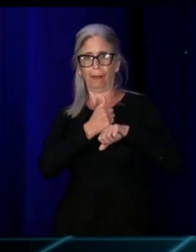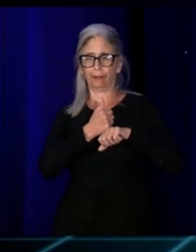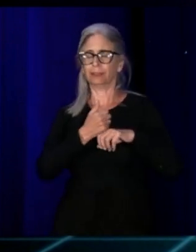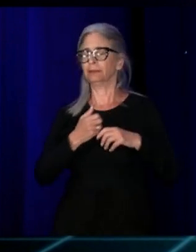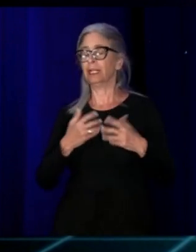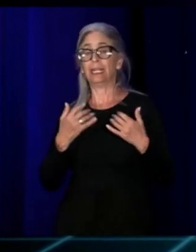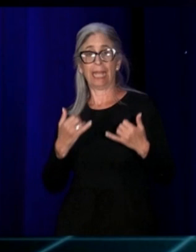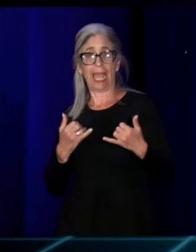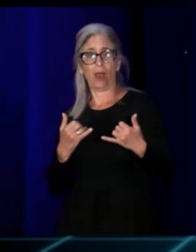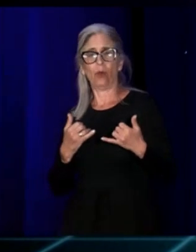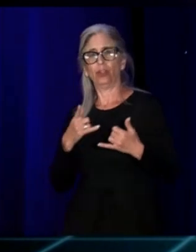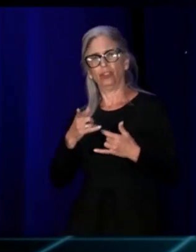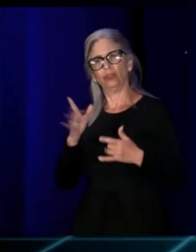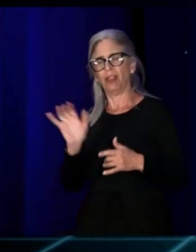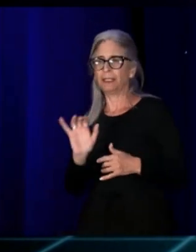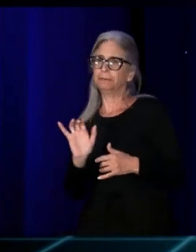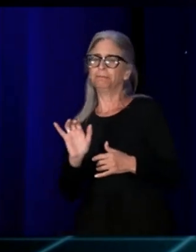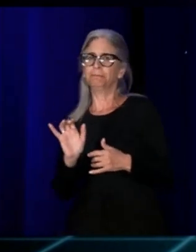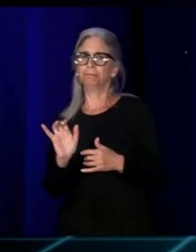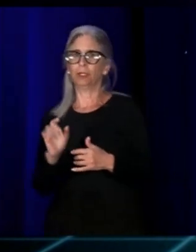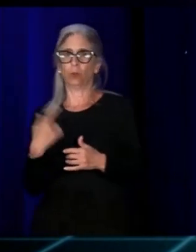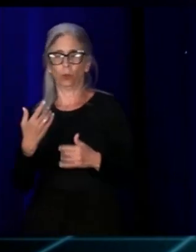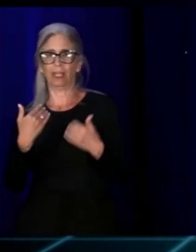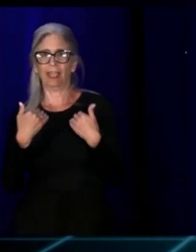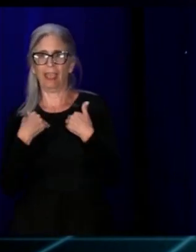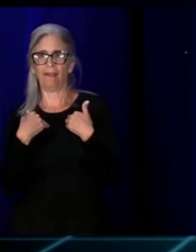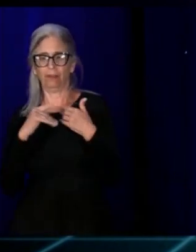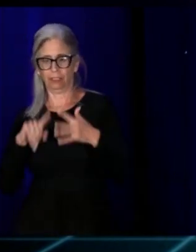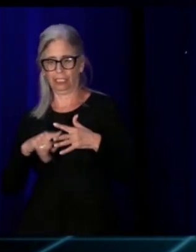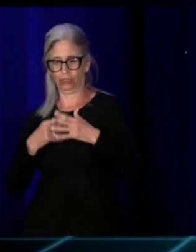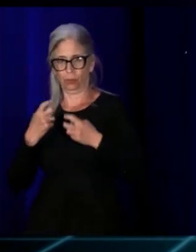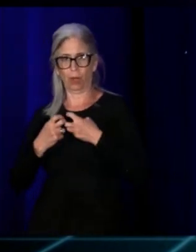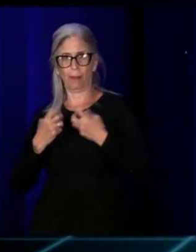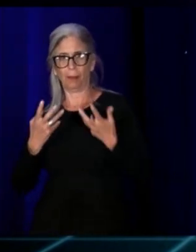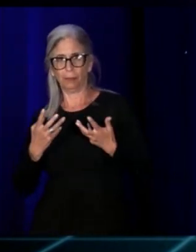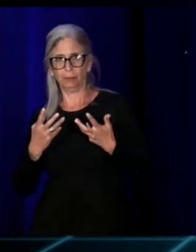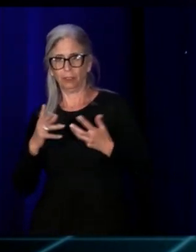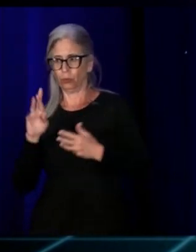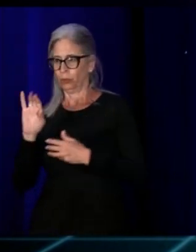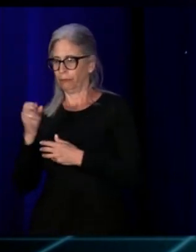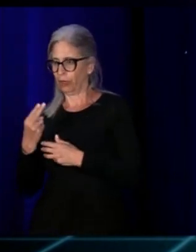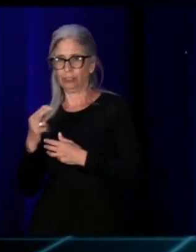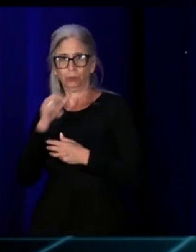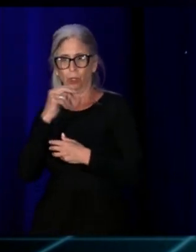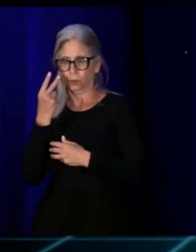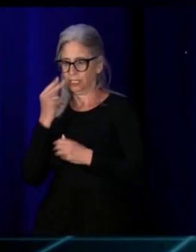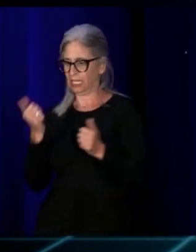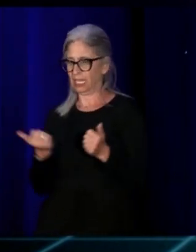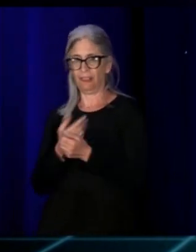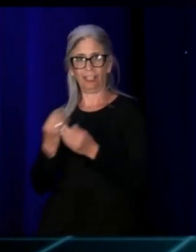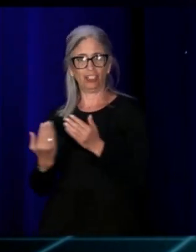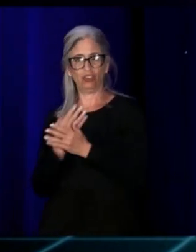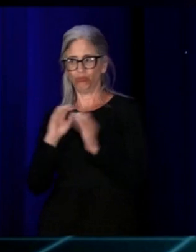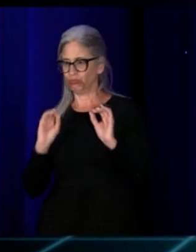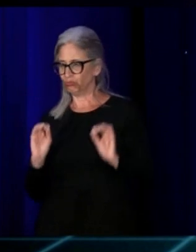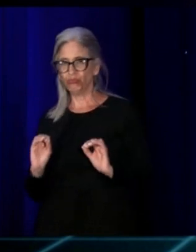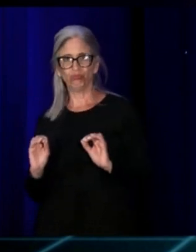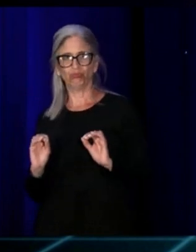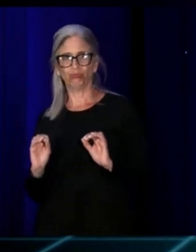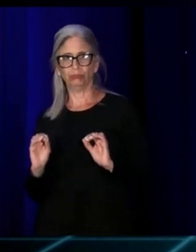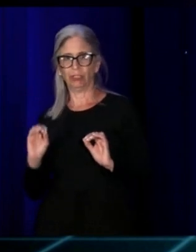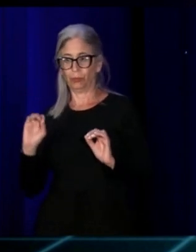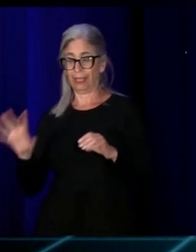So now you're like, we have this initial problem. And actually, if we refresh, we don't see anything new at all. So another new one,